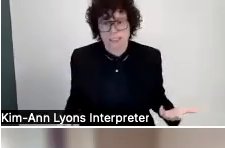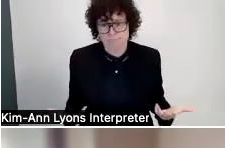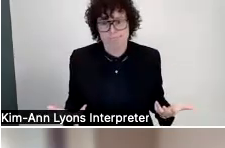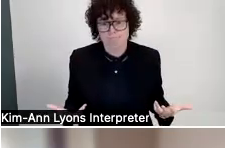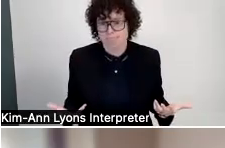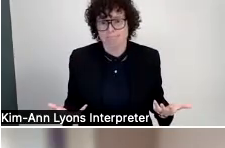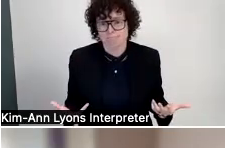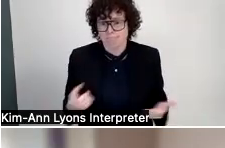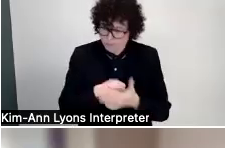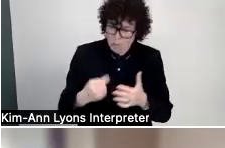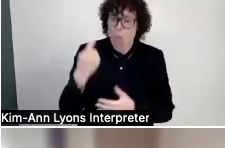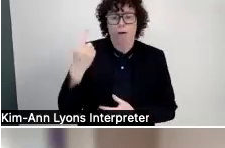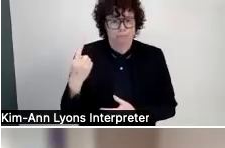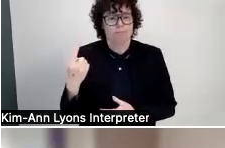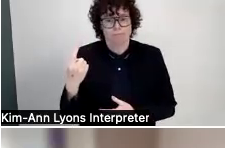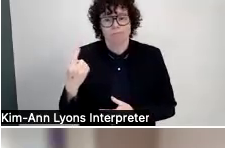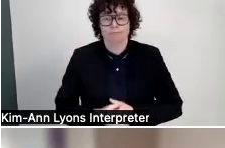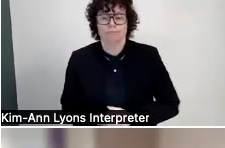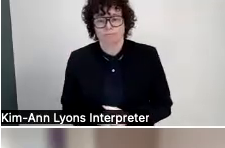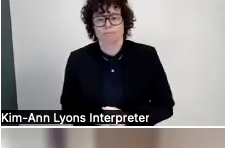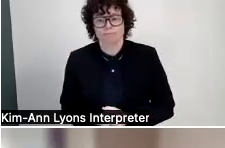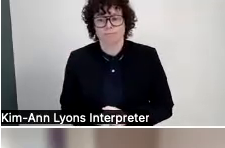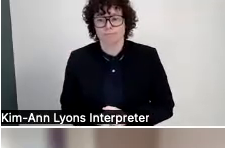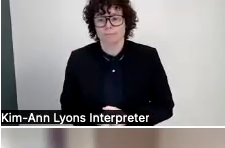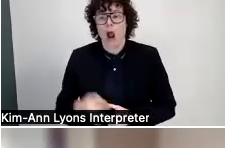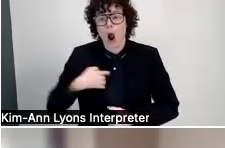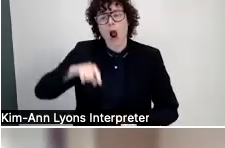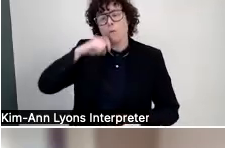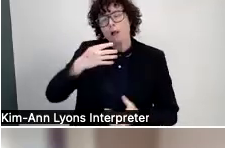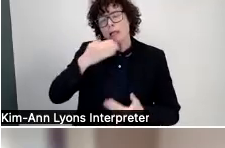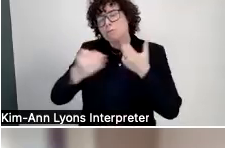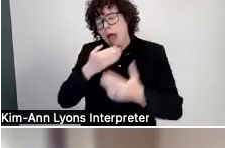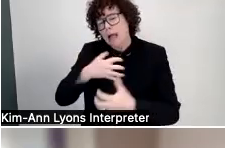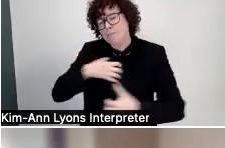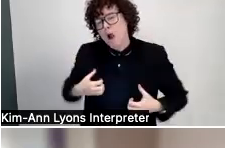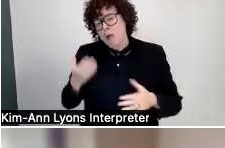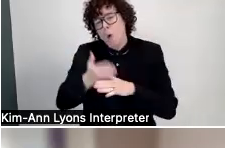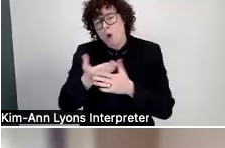that. I'll now tell you more about what the framework is and how it was made.